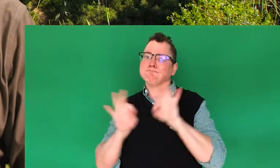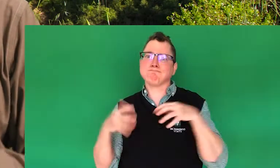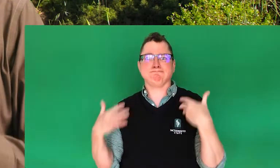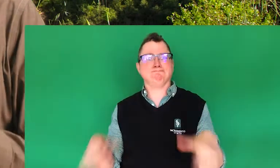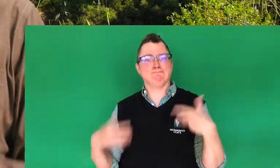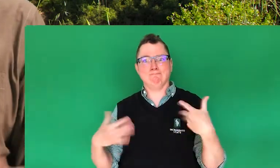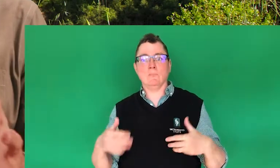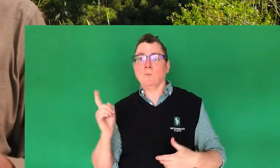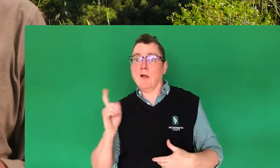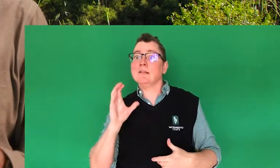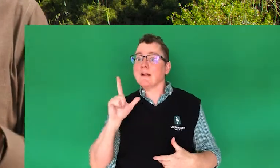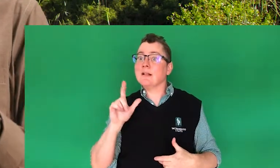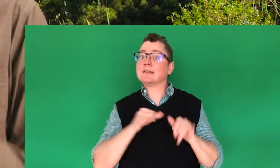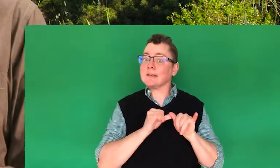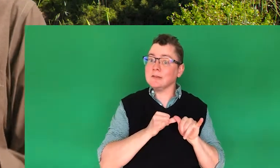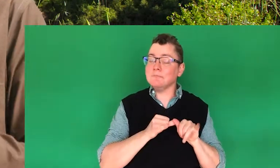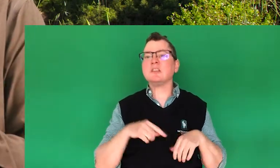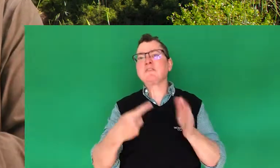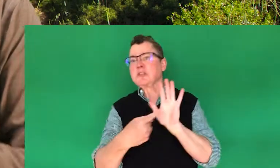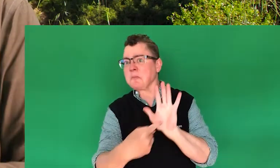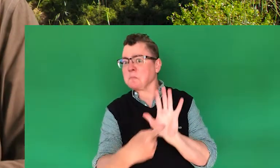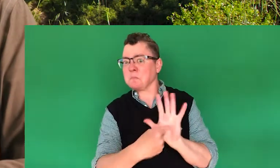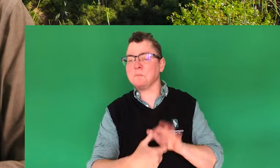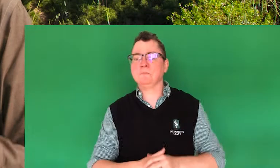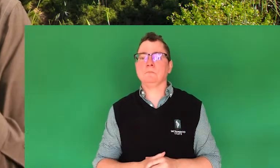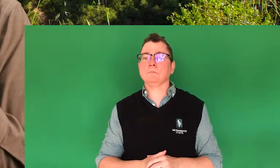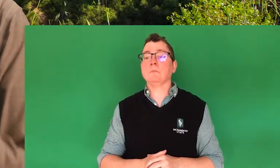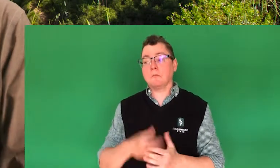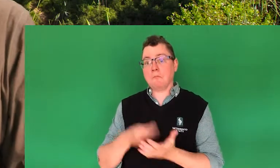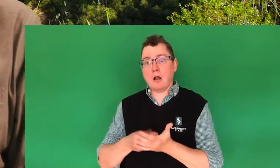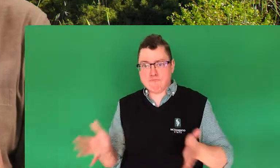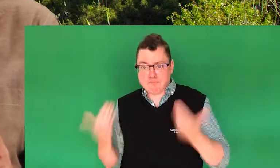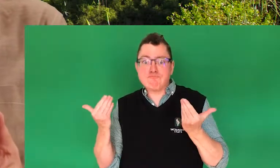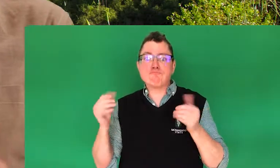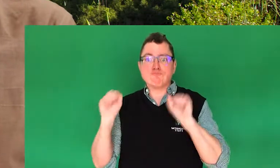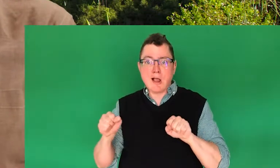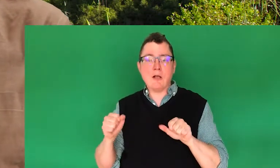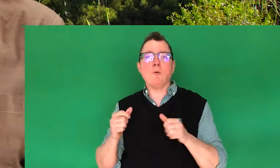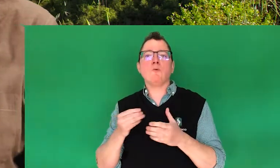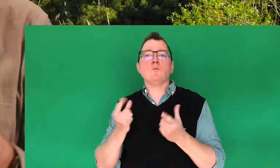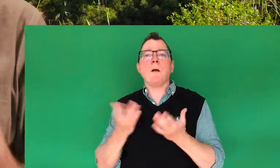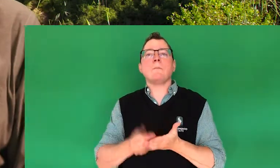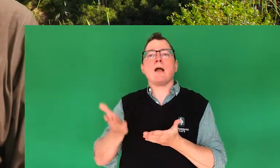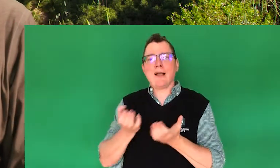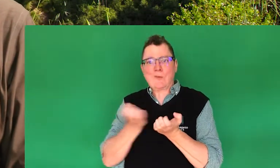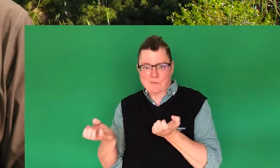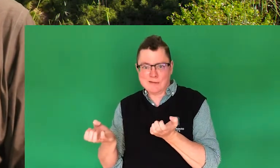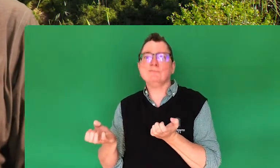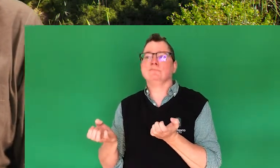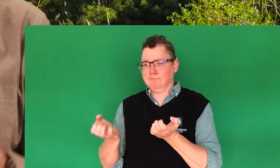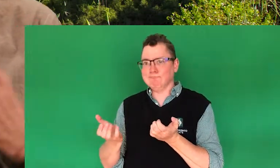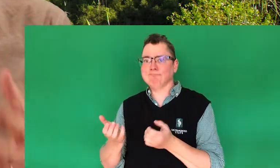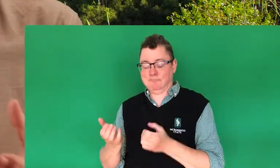So philanthropy is important. In civil engineering, I can give you an example. We were able to raise